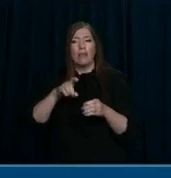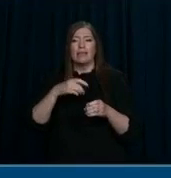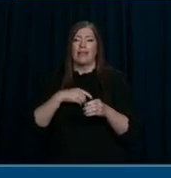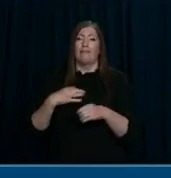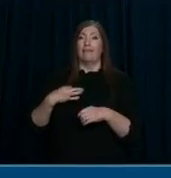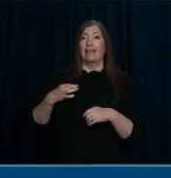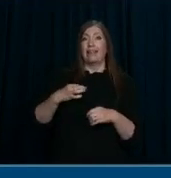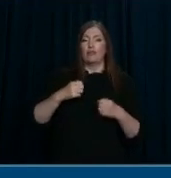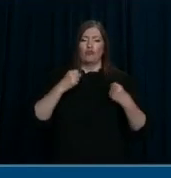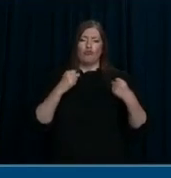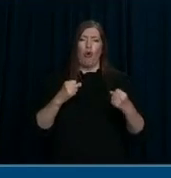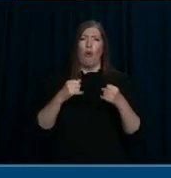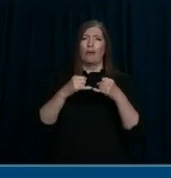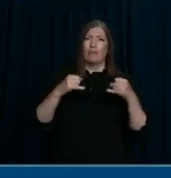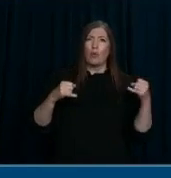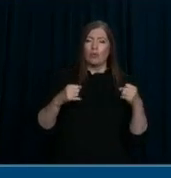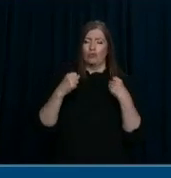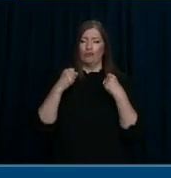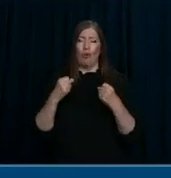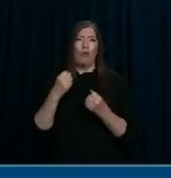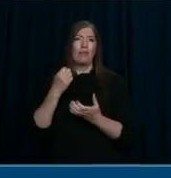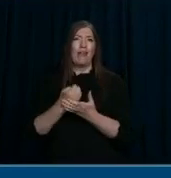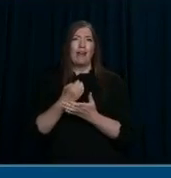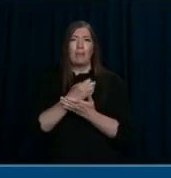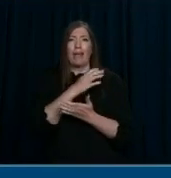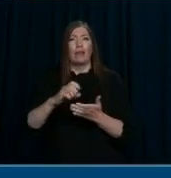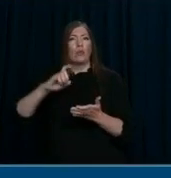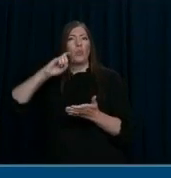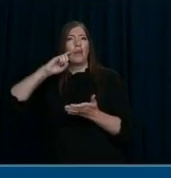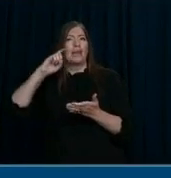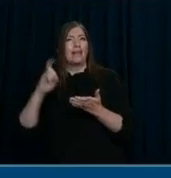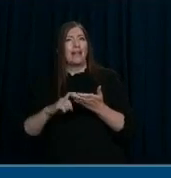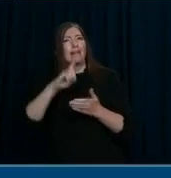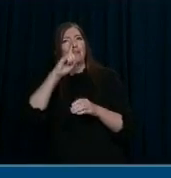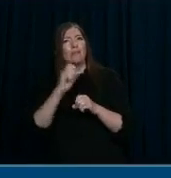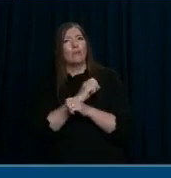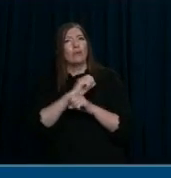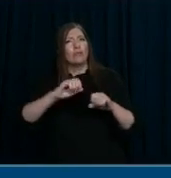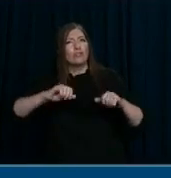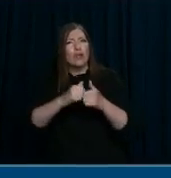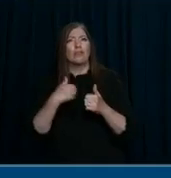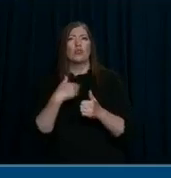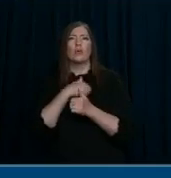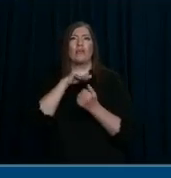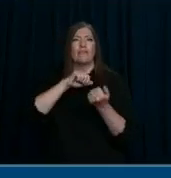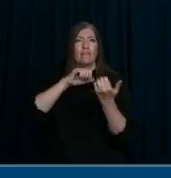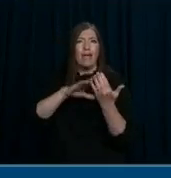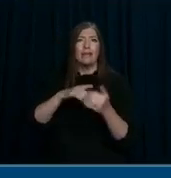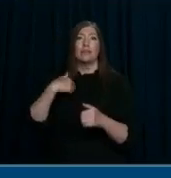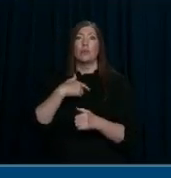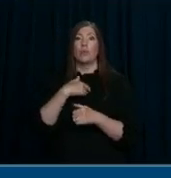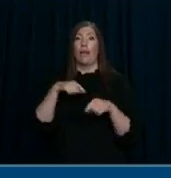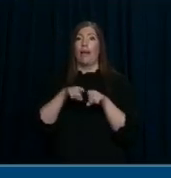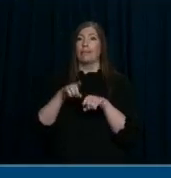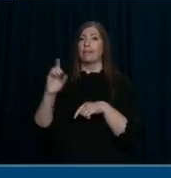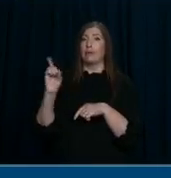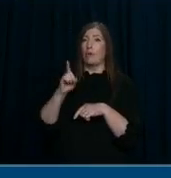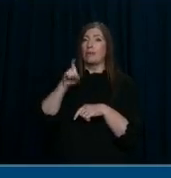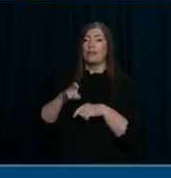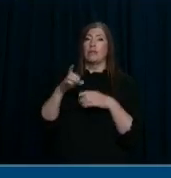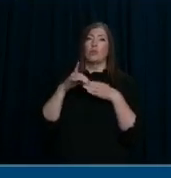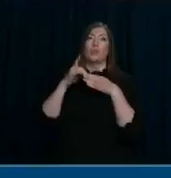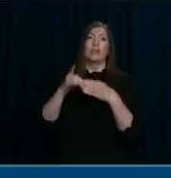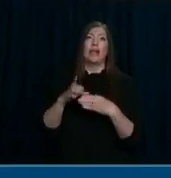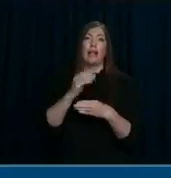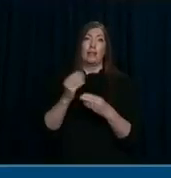border, strong on the economy, and acknowledges and recognizes the real challenges that we face, that we as Democrats need to lead and